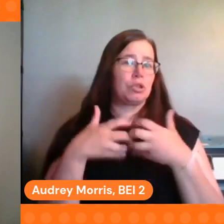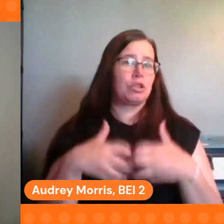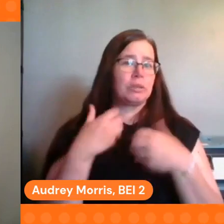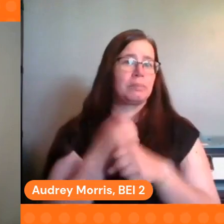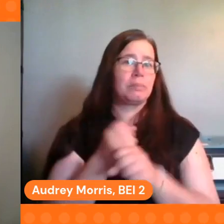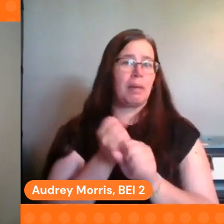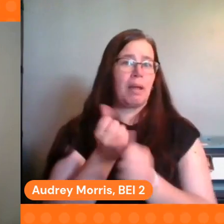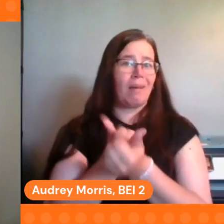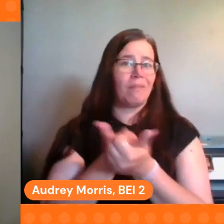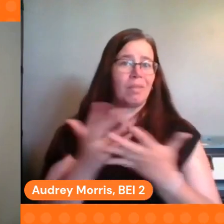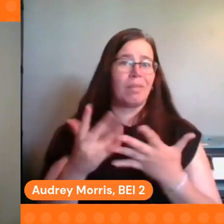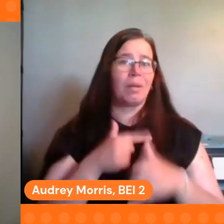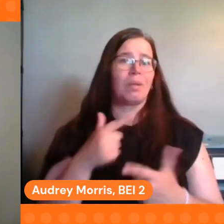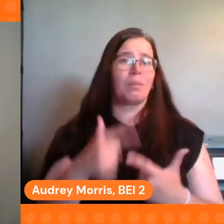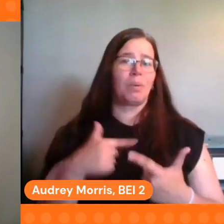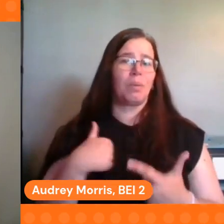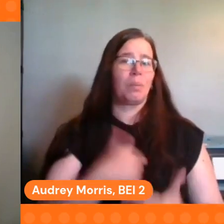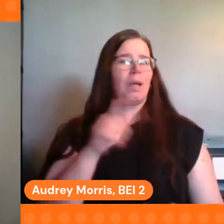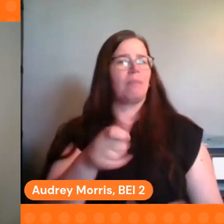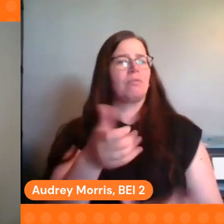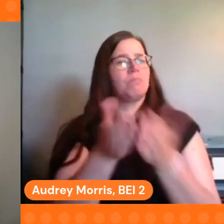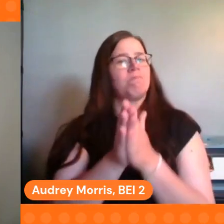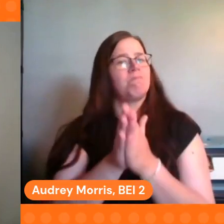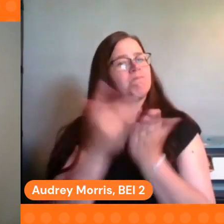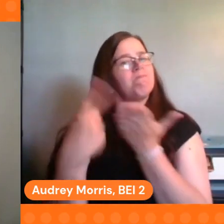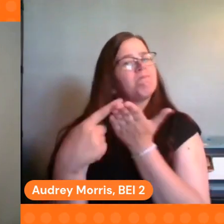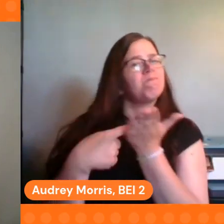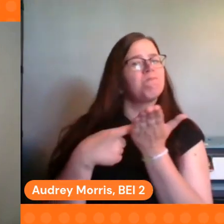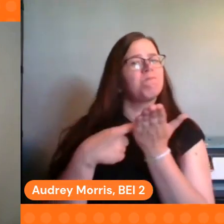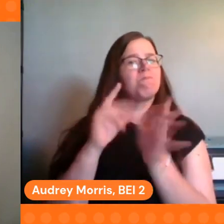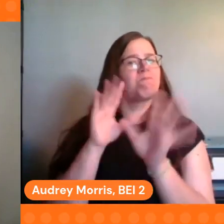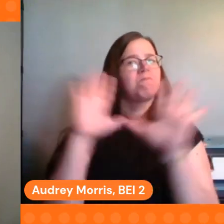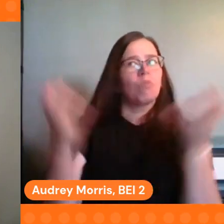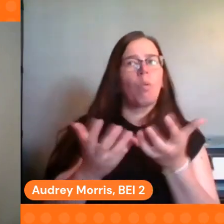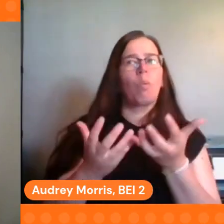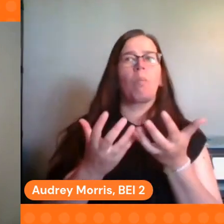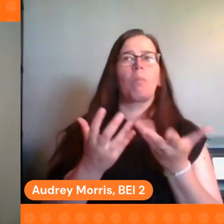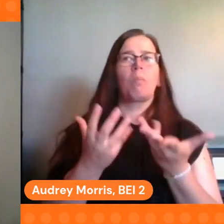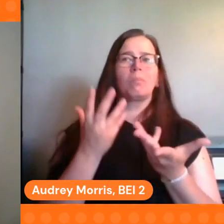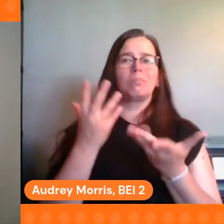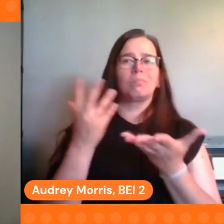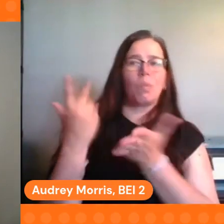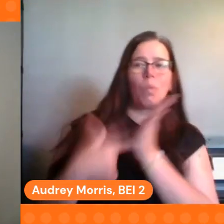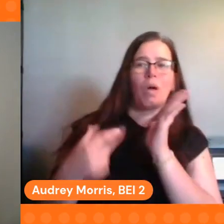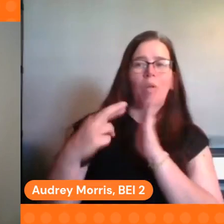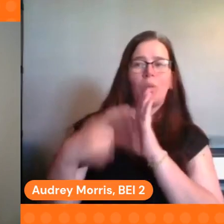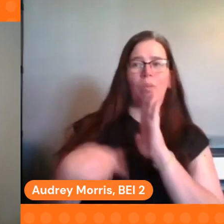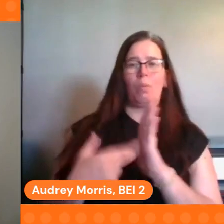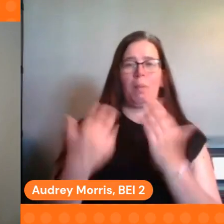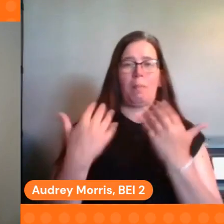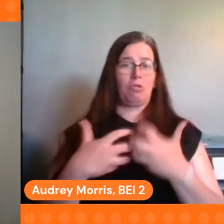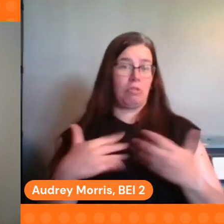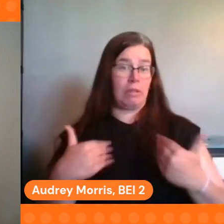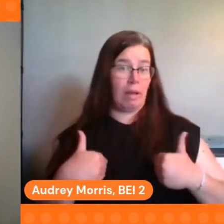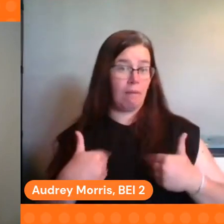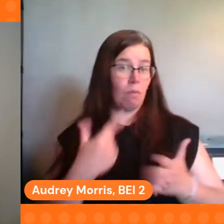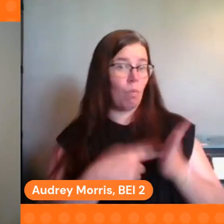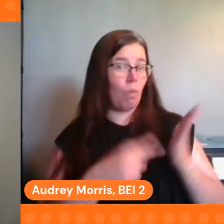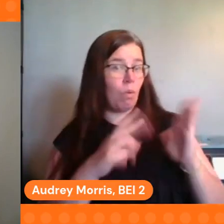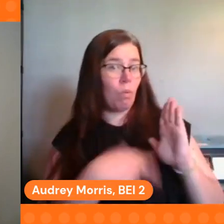sort of raise that question, have that debate in society about what is the role of a machine, what is the role of a human,